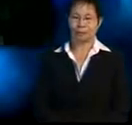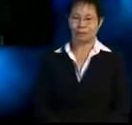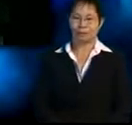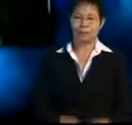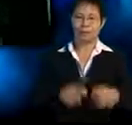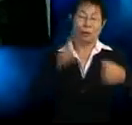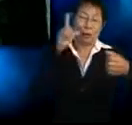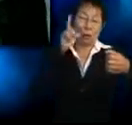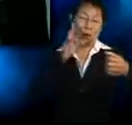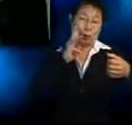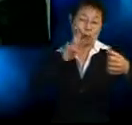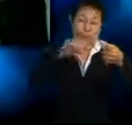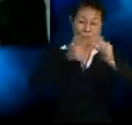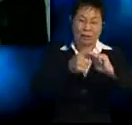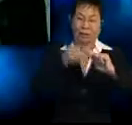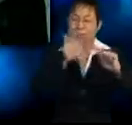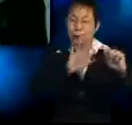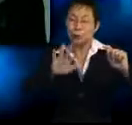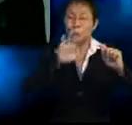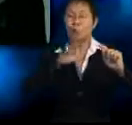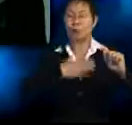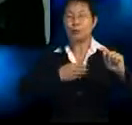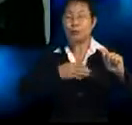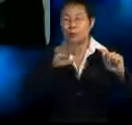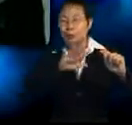The lime water turns chalky.